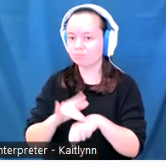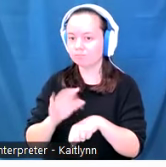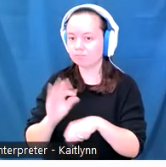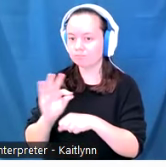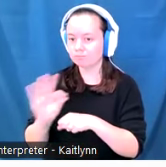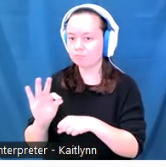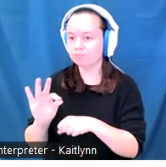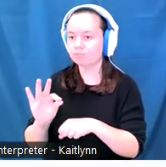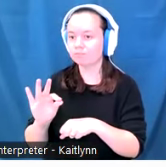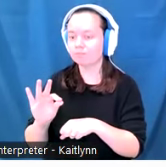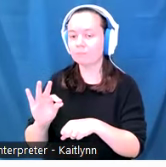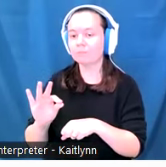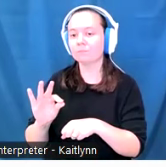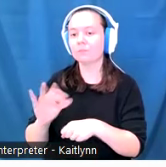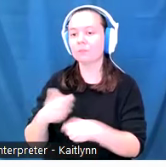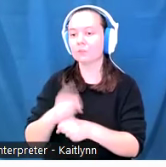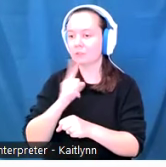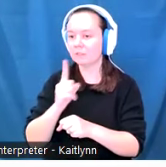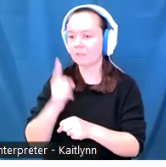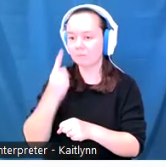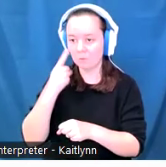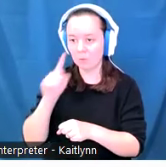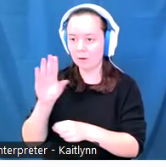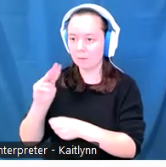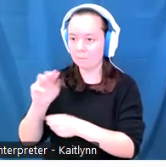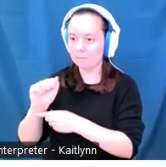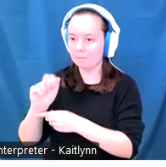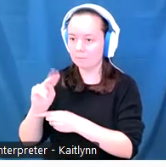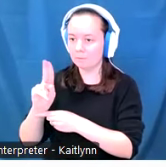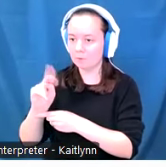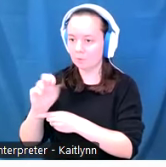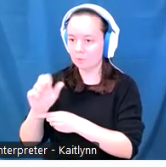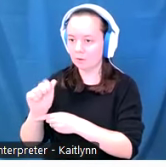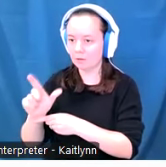Caption language is set to manual captioning. Please reach out to